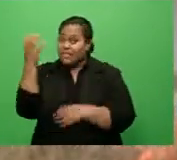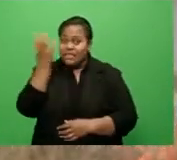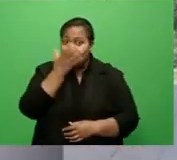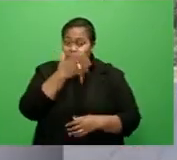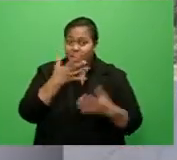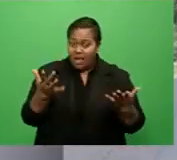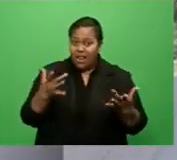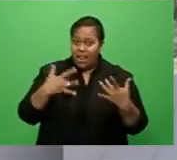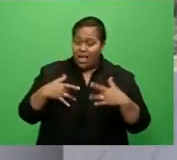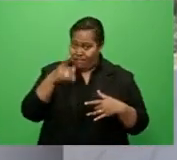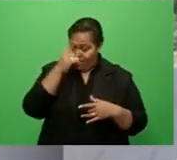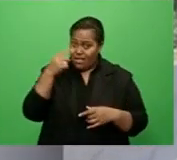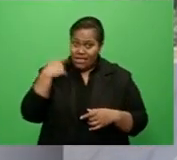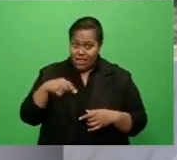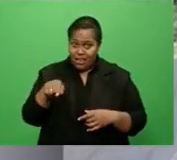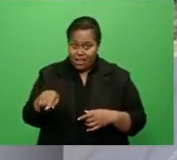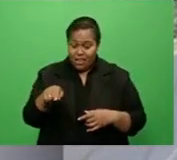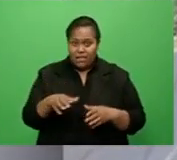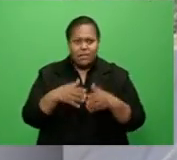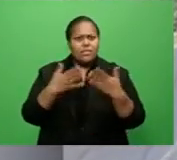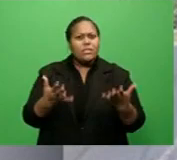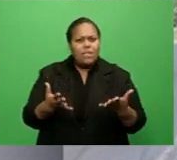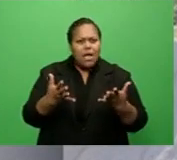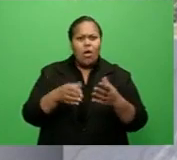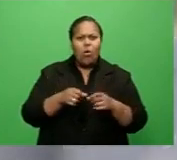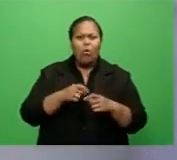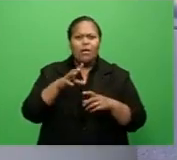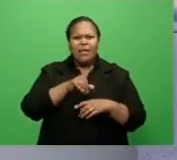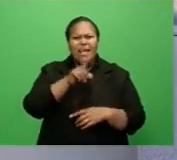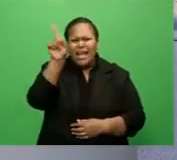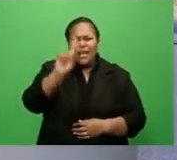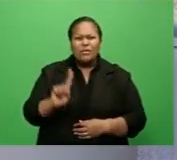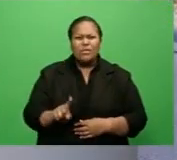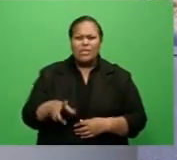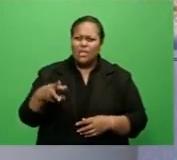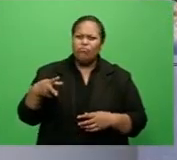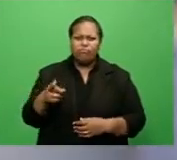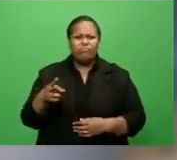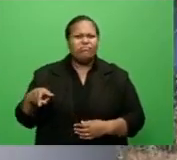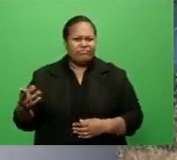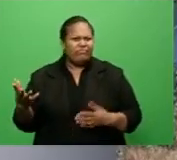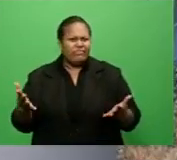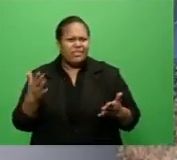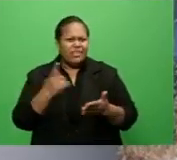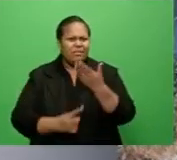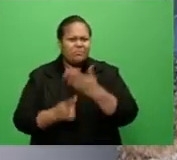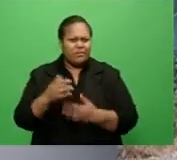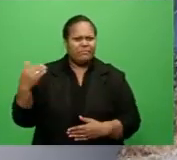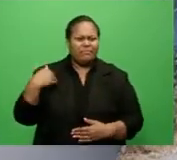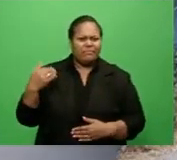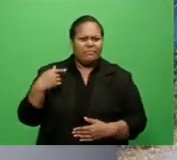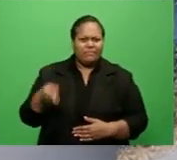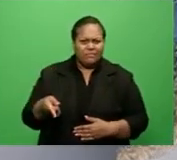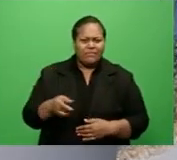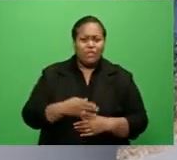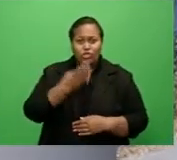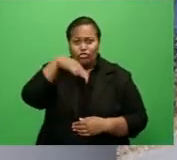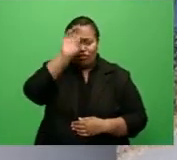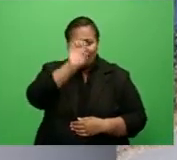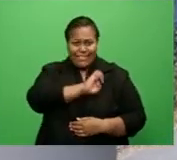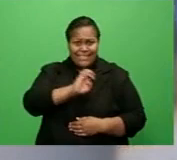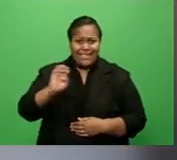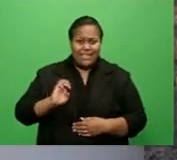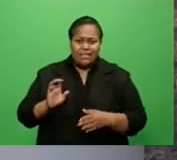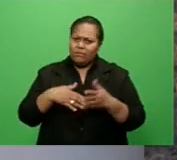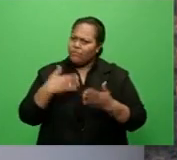life-threatening, fires cause unwanted power disruptions to EFL customers. Chief Executive Hasmukh Patel says replacing the burnt poles